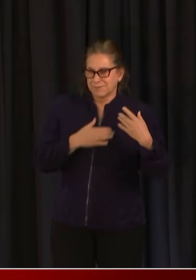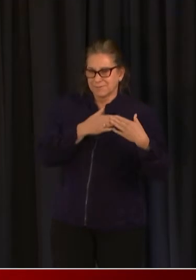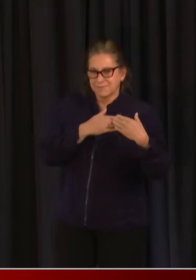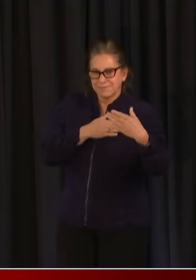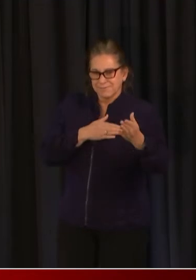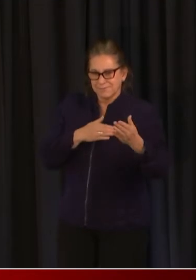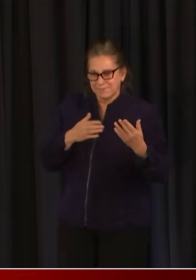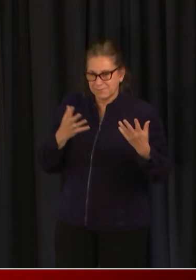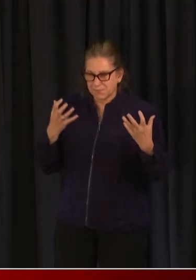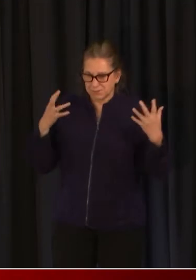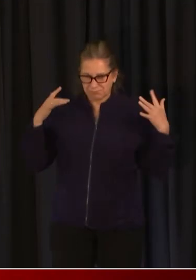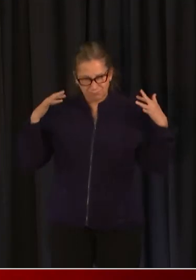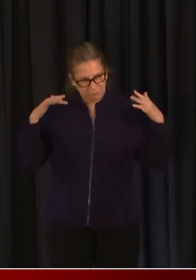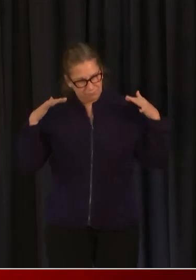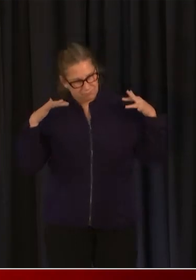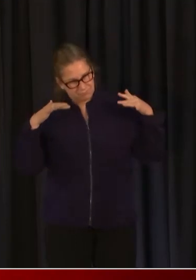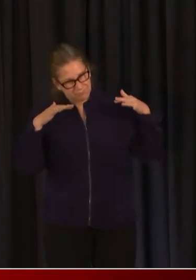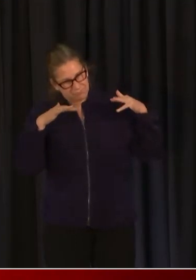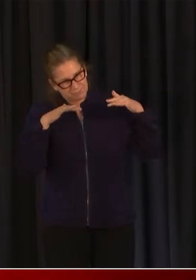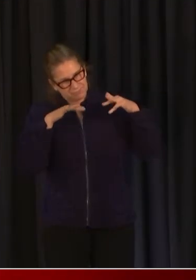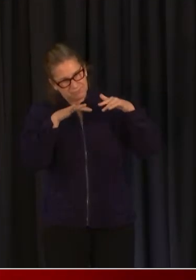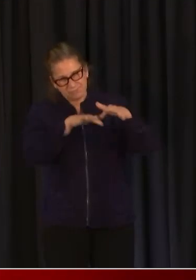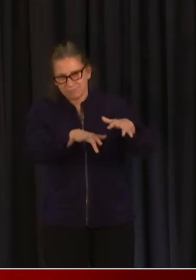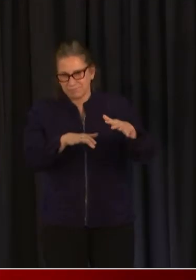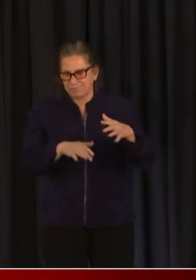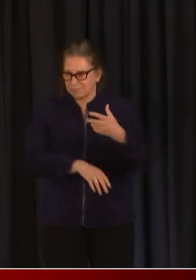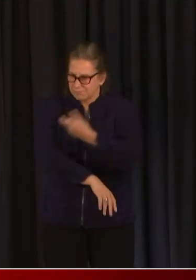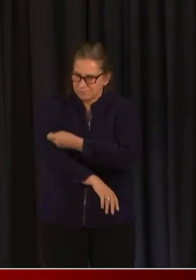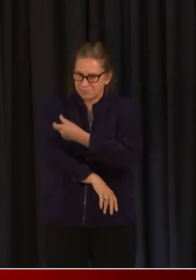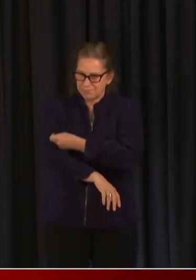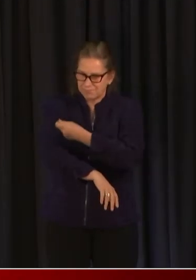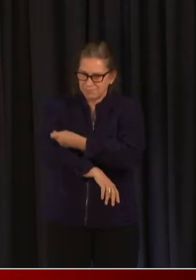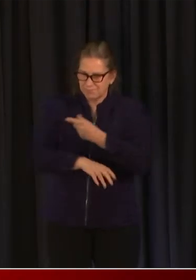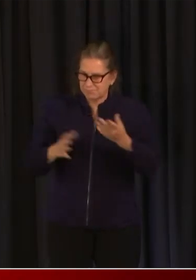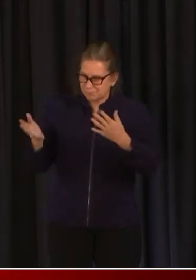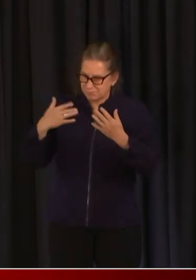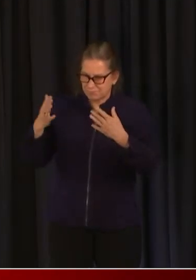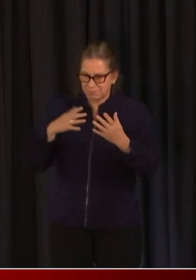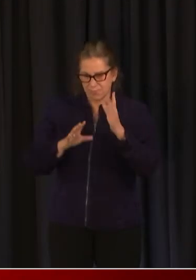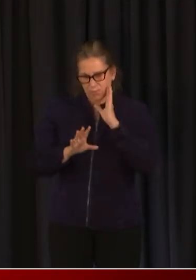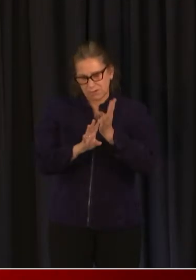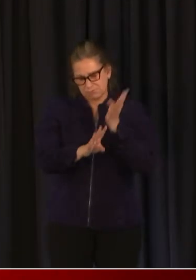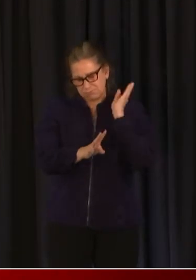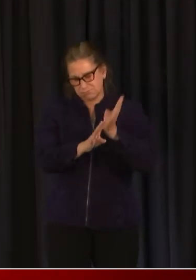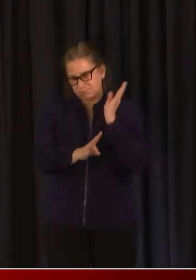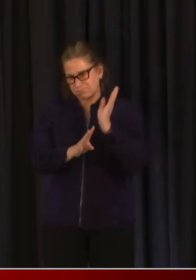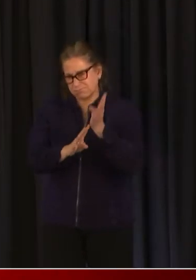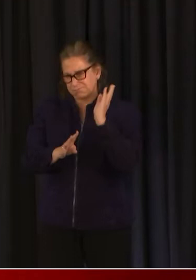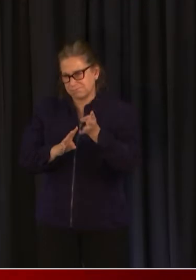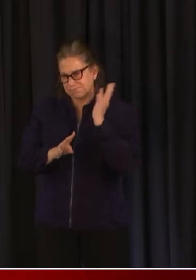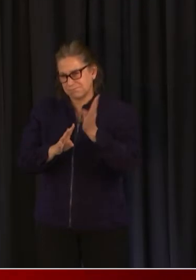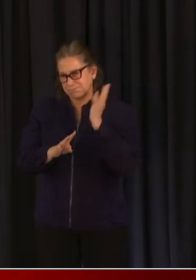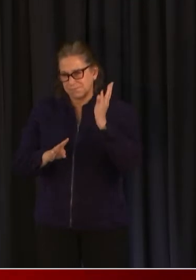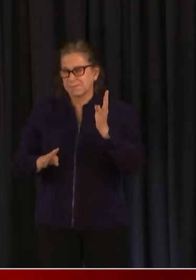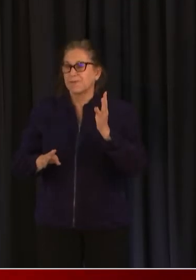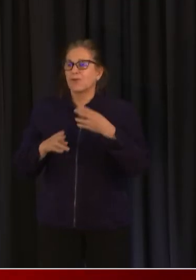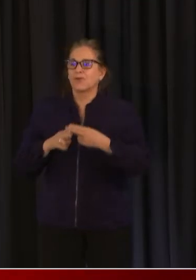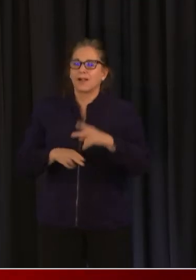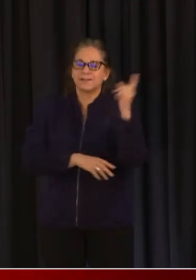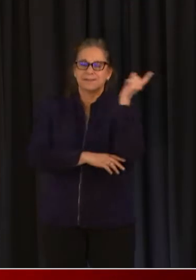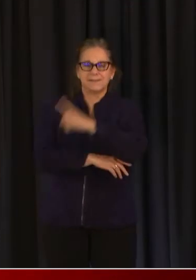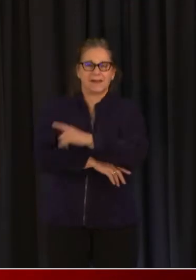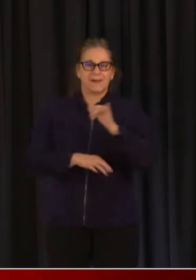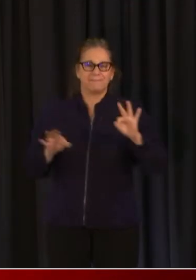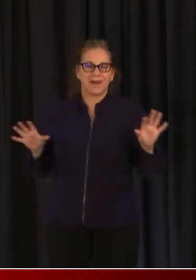come out and make sure that people are going out to get vaccinated. While